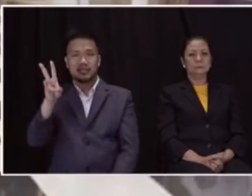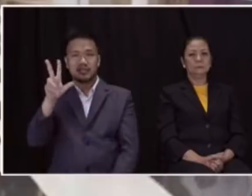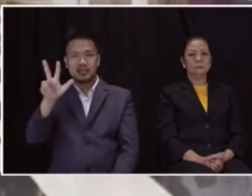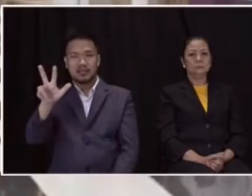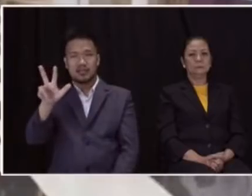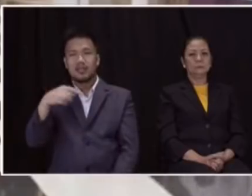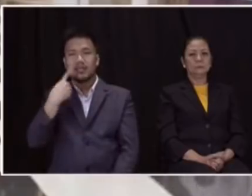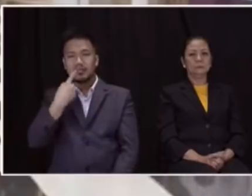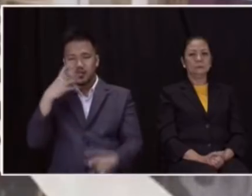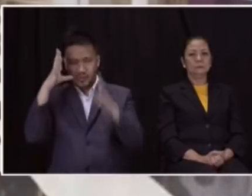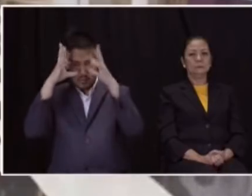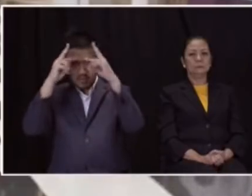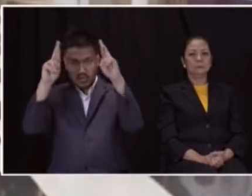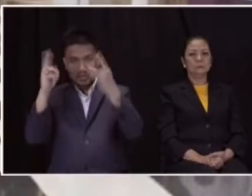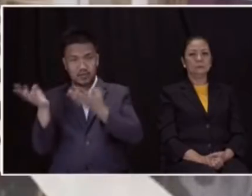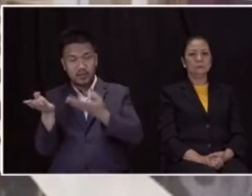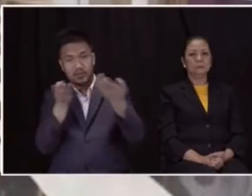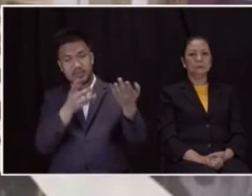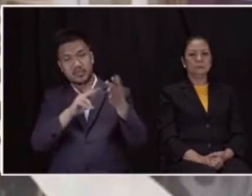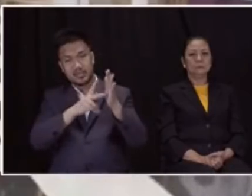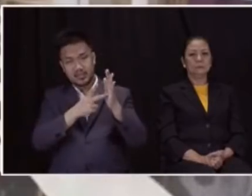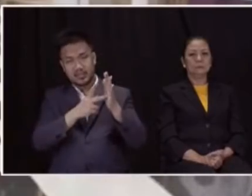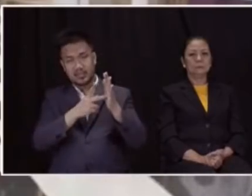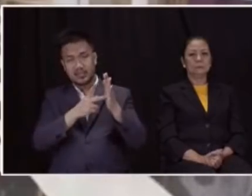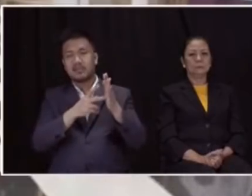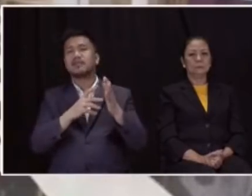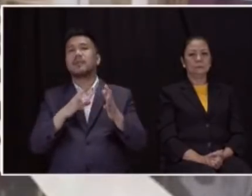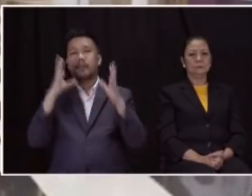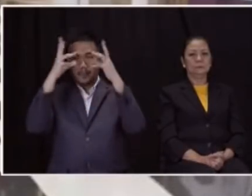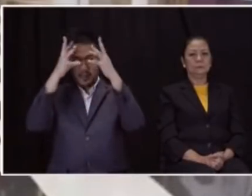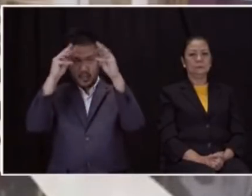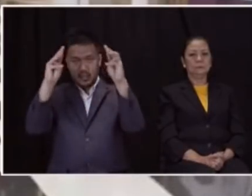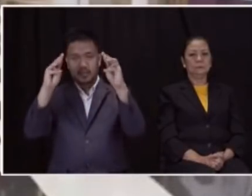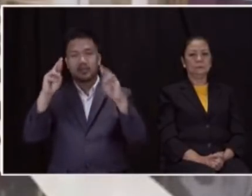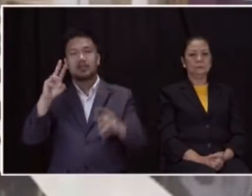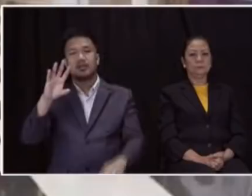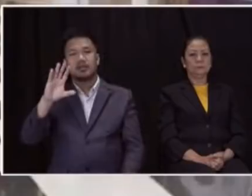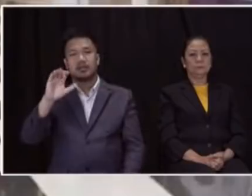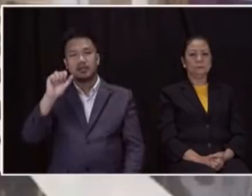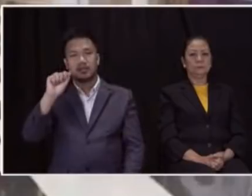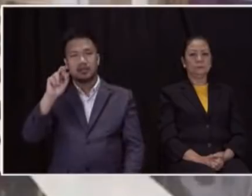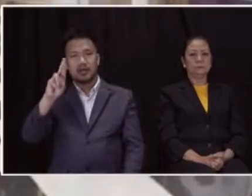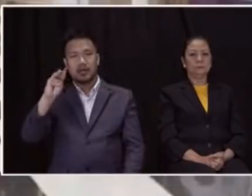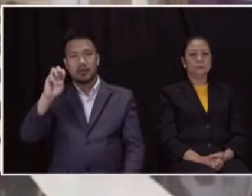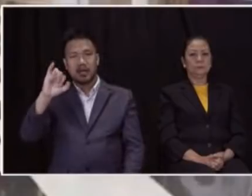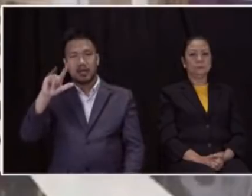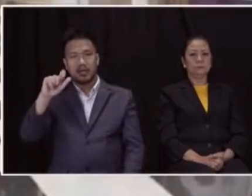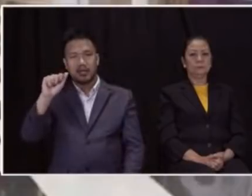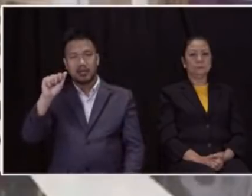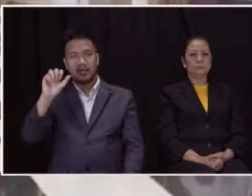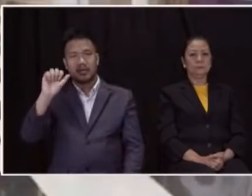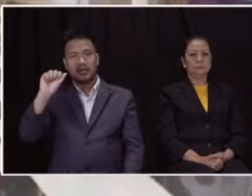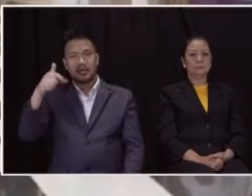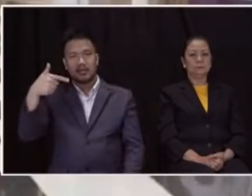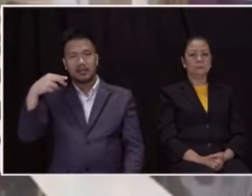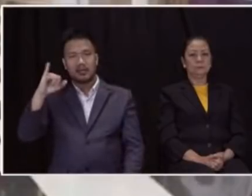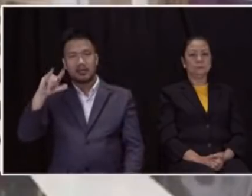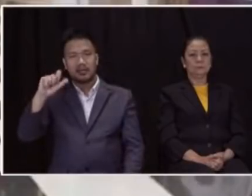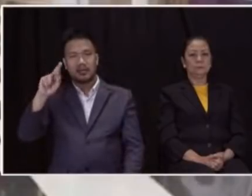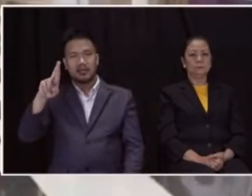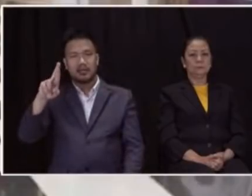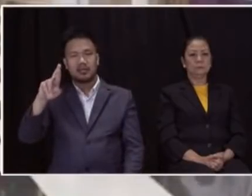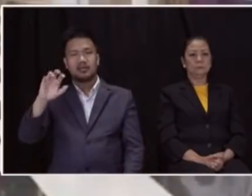1863. To present the key to her city is the Honorable Mayor Carmelita Aguilar Abalos, accompanied by her